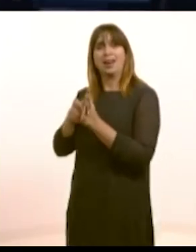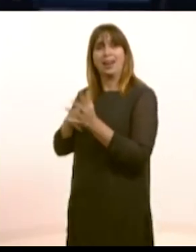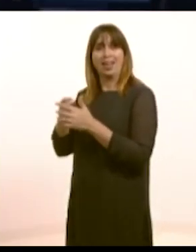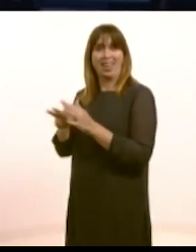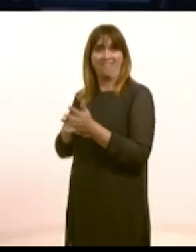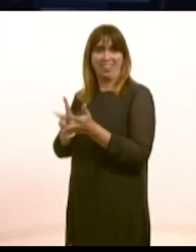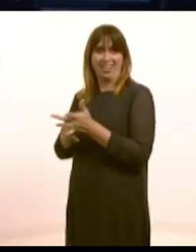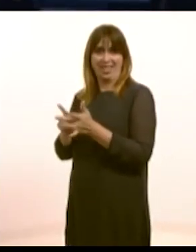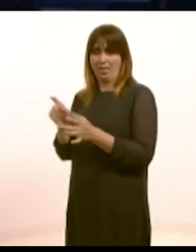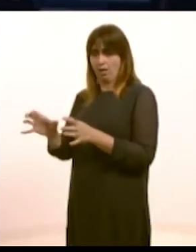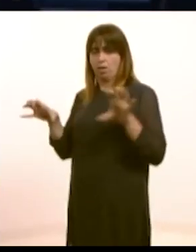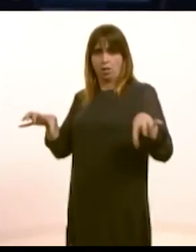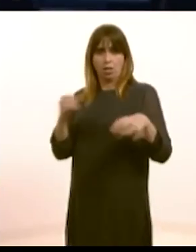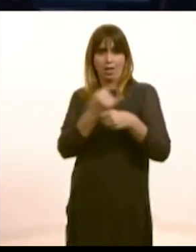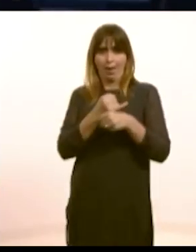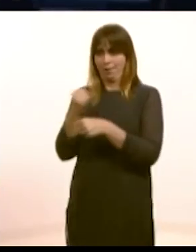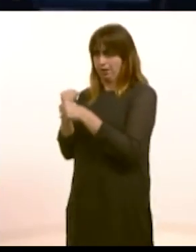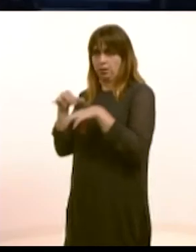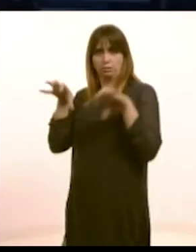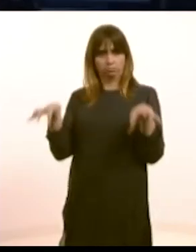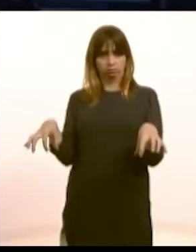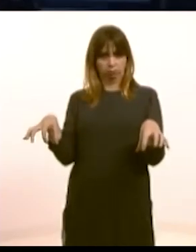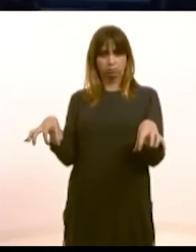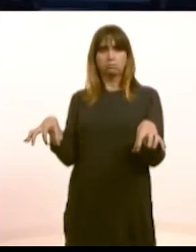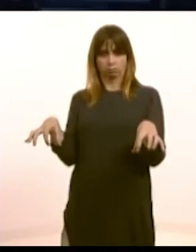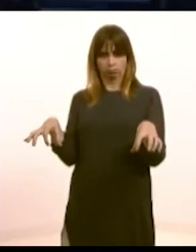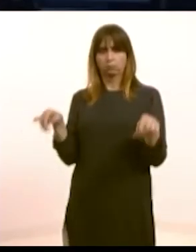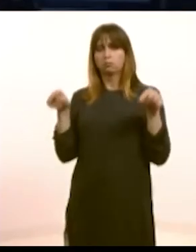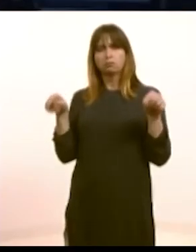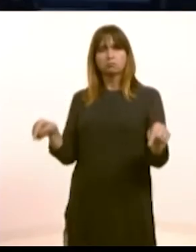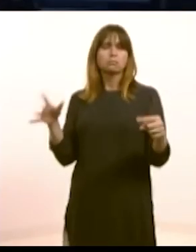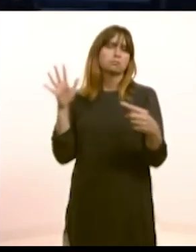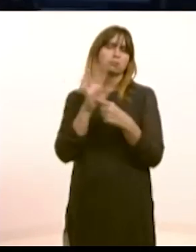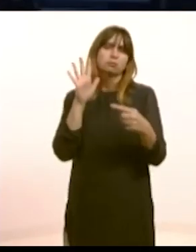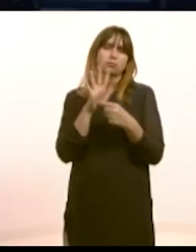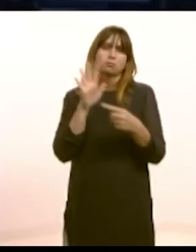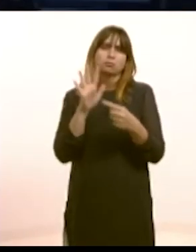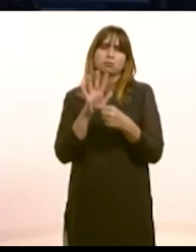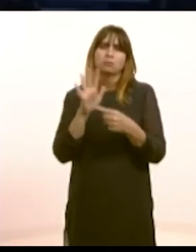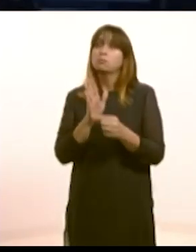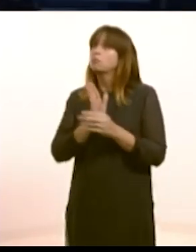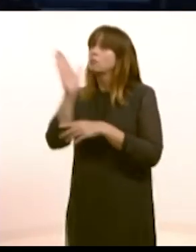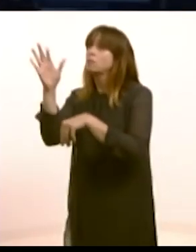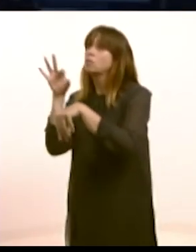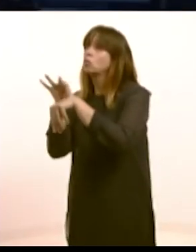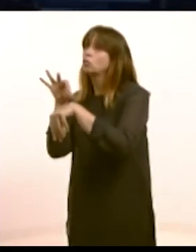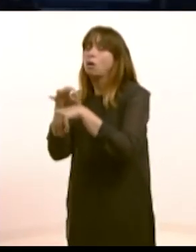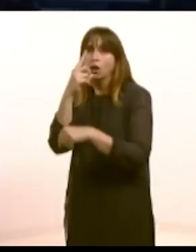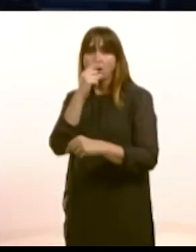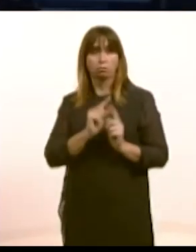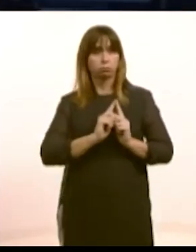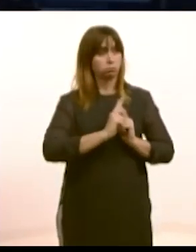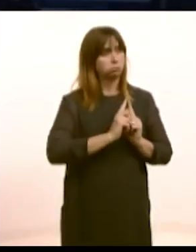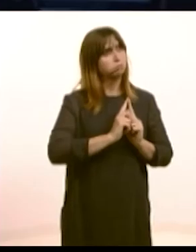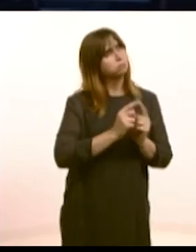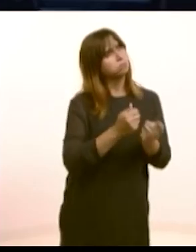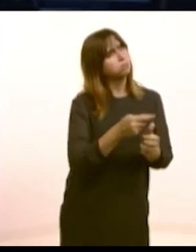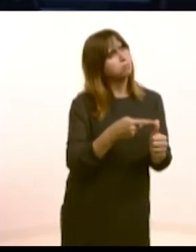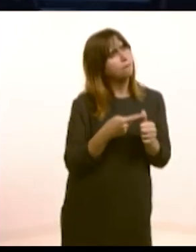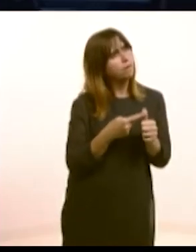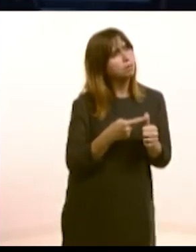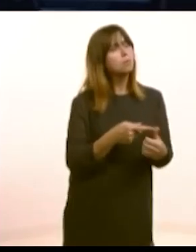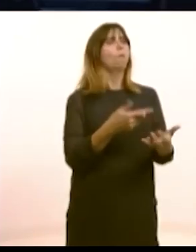of course, play a crucial role in the wider provision of primary care, and I would certainly want to see